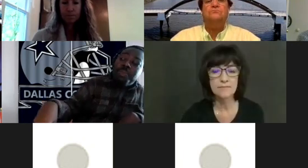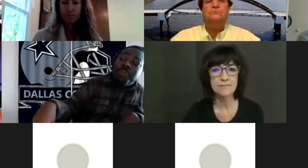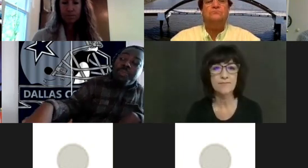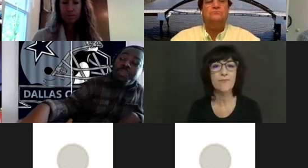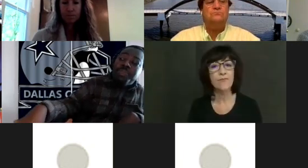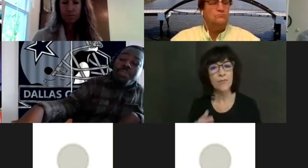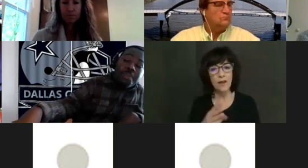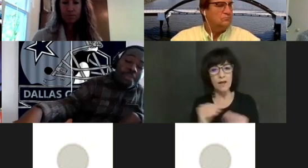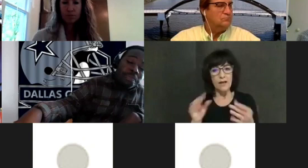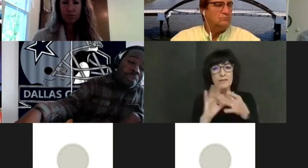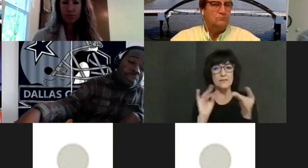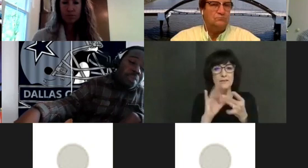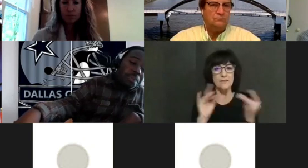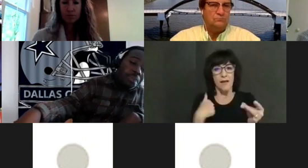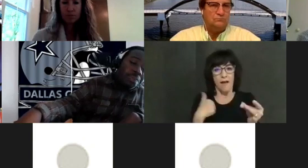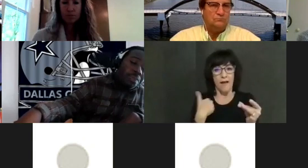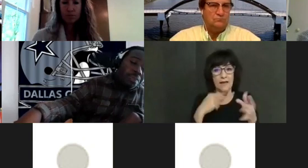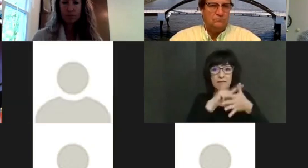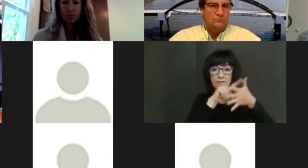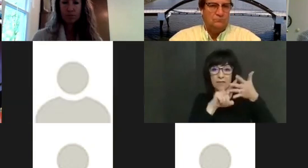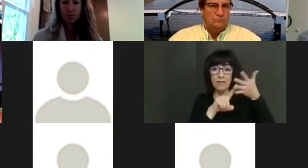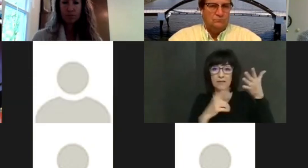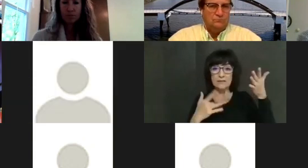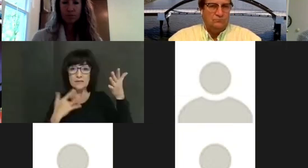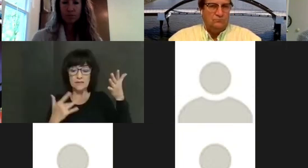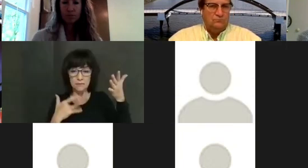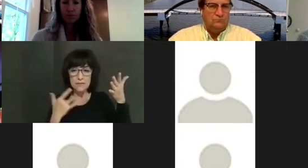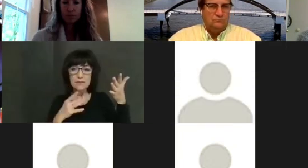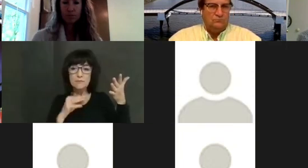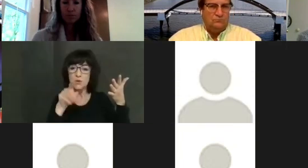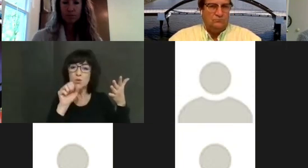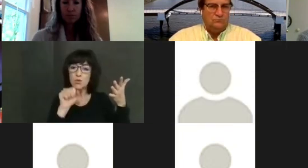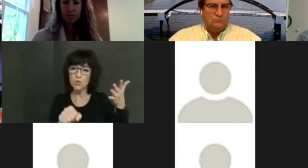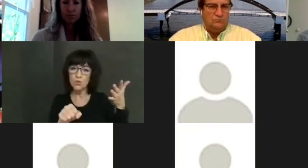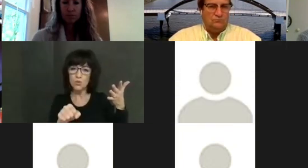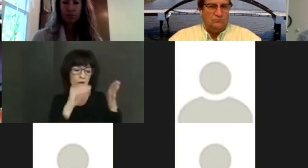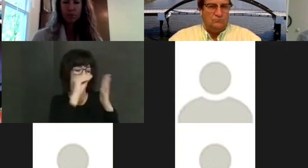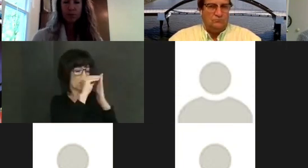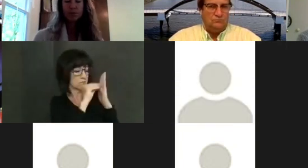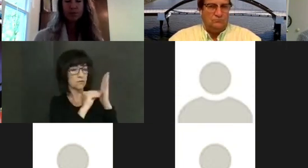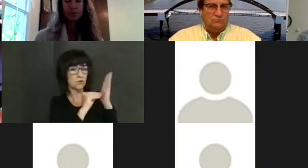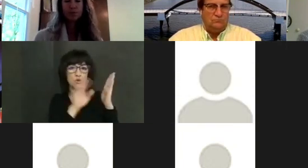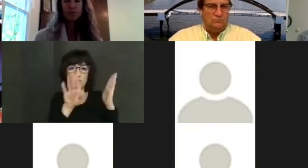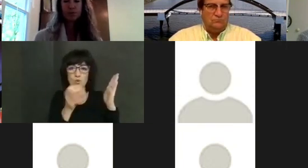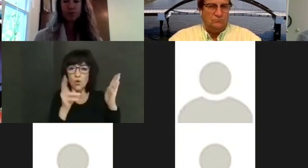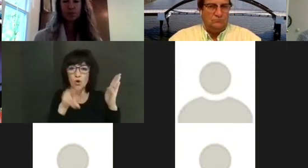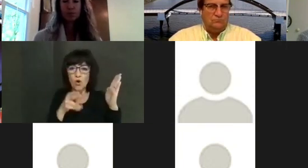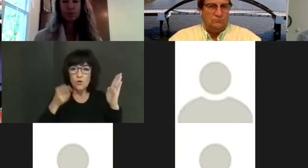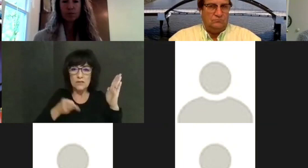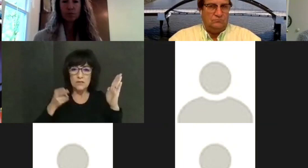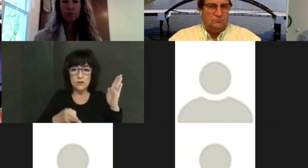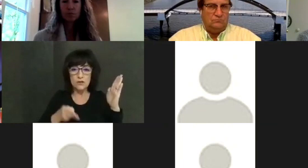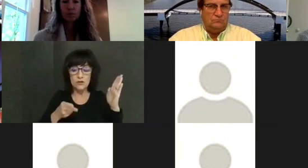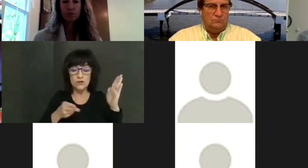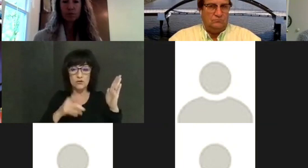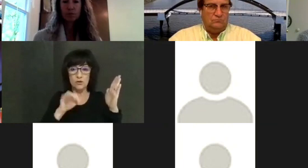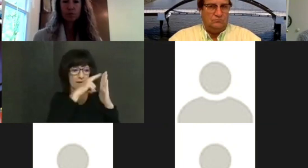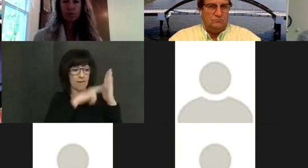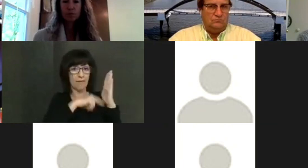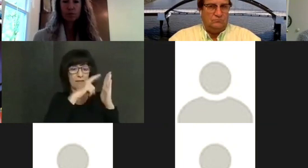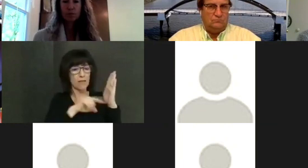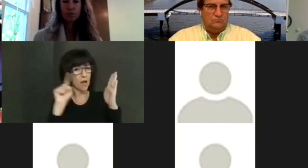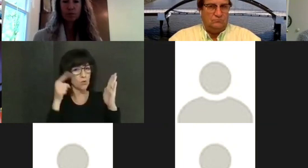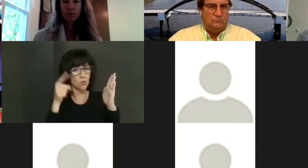have this symptom, this symptom, this symptom, and you can track your own history. That is only kept on your phone. It is